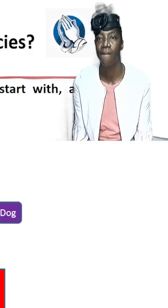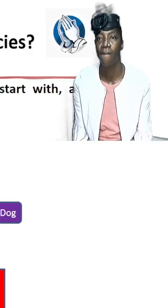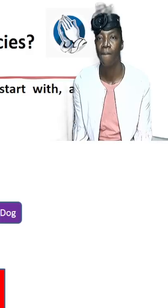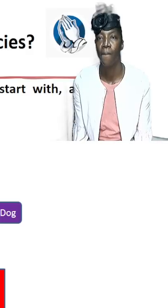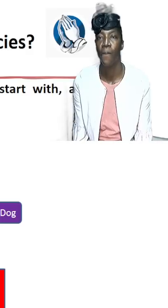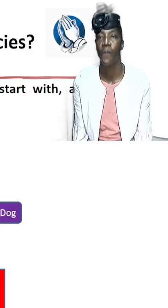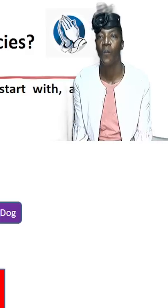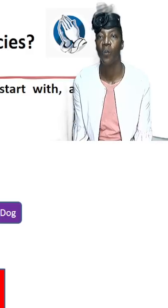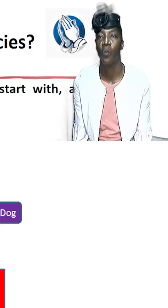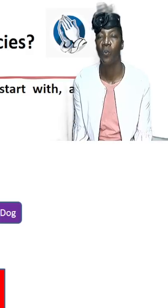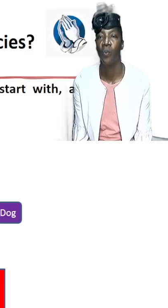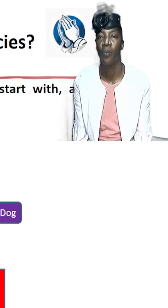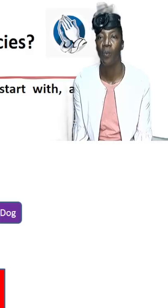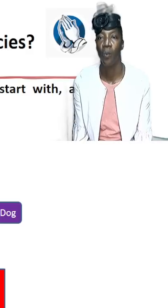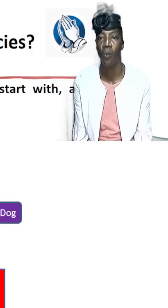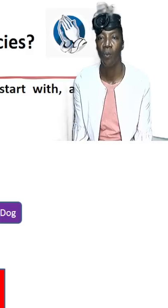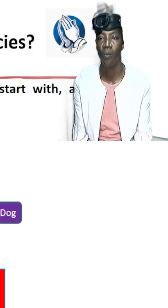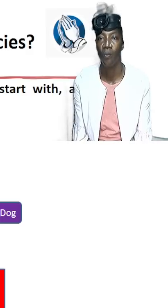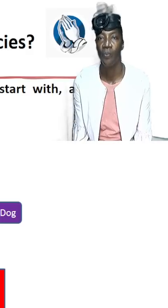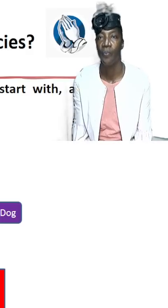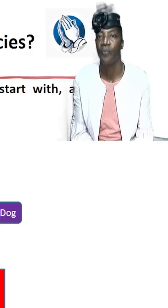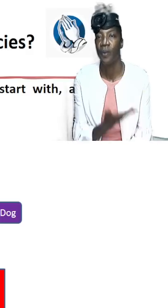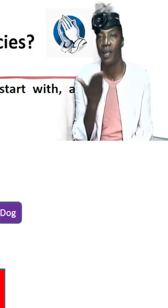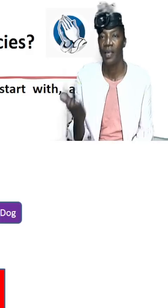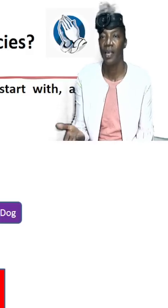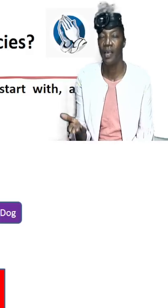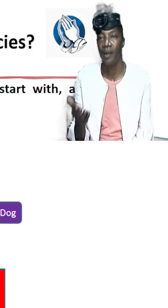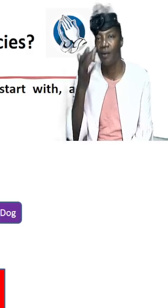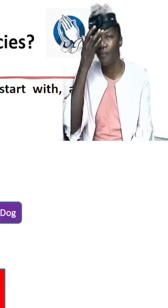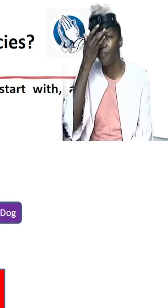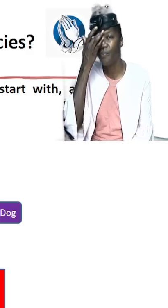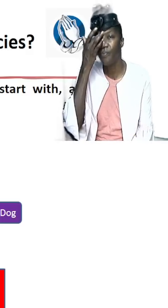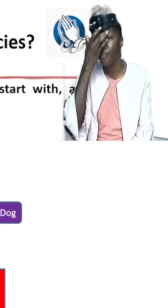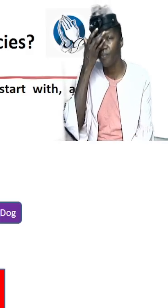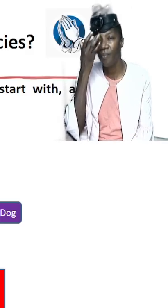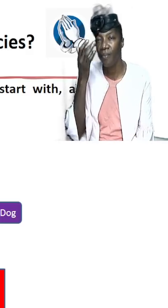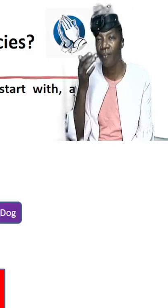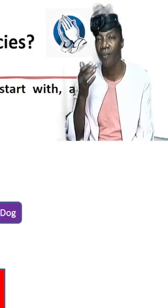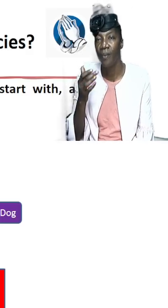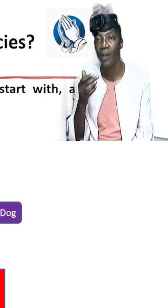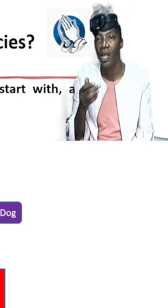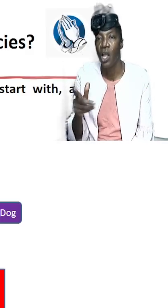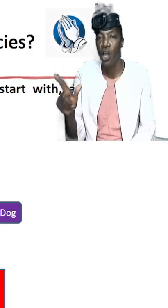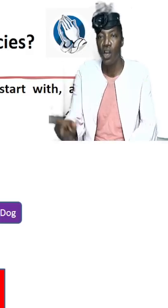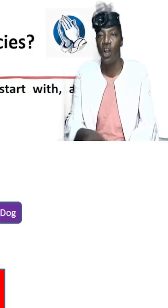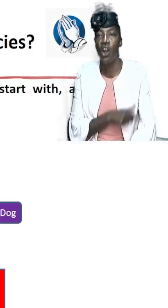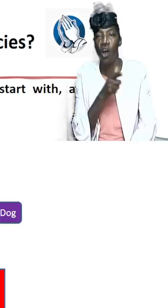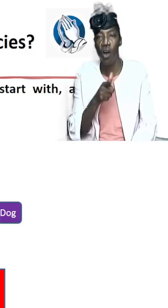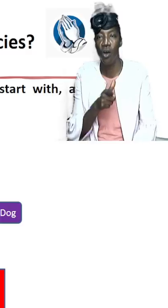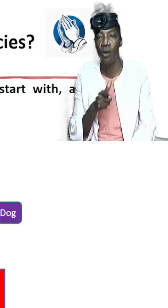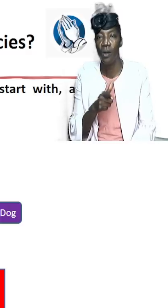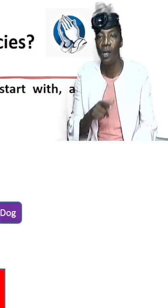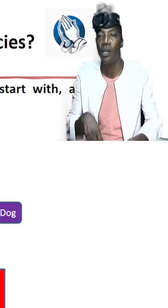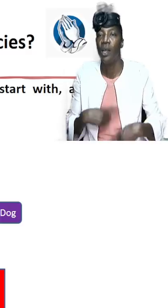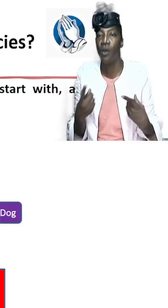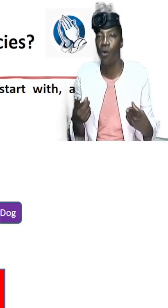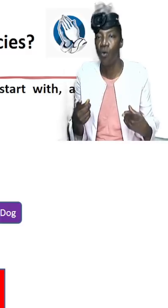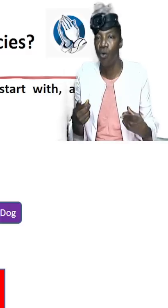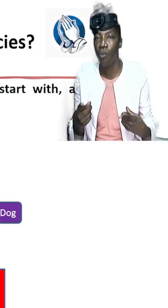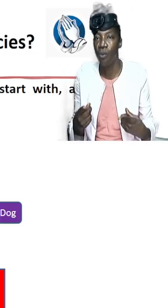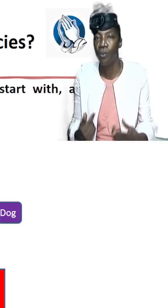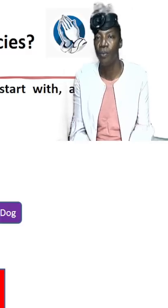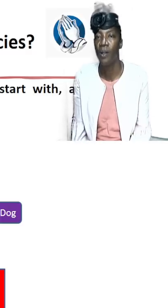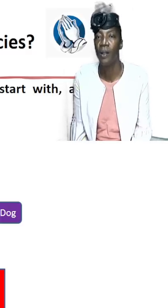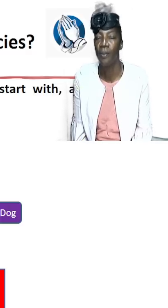what I'm saying. So here it is that the long-haired dogs, they go up to the cold climate. They survive there. The short-haired